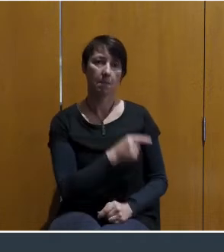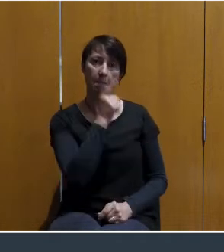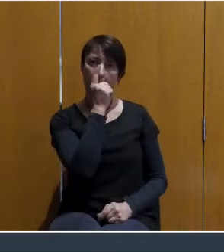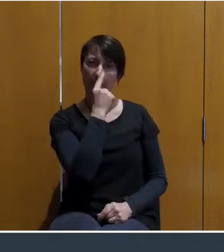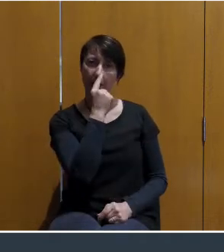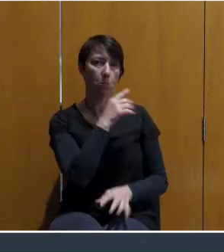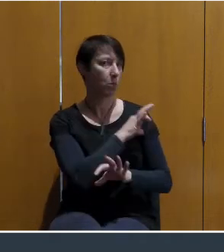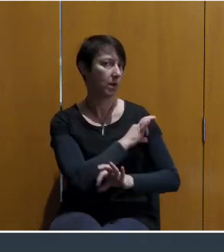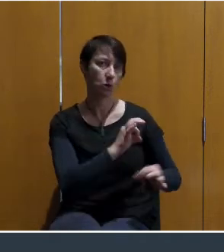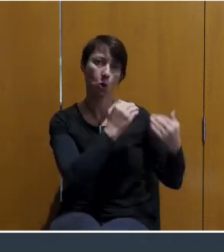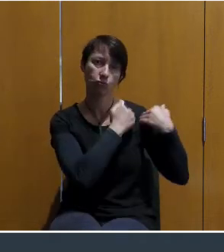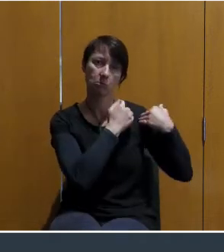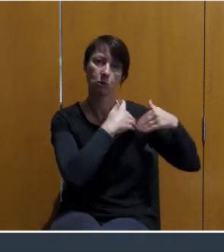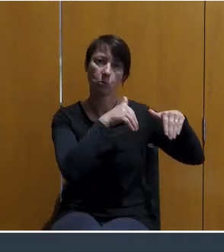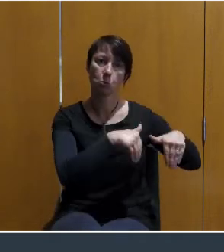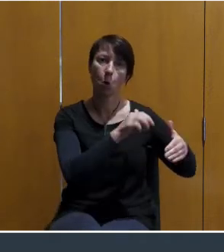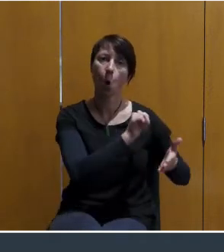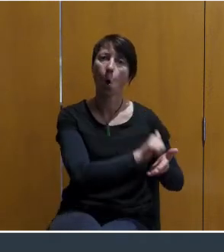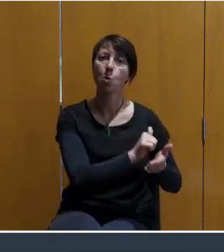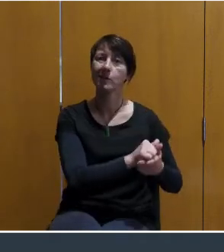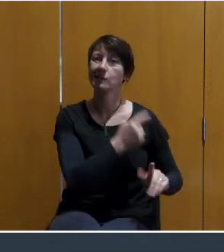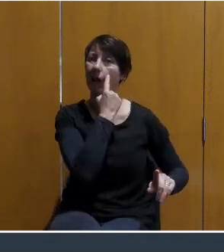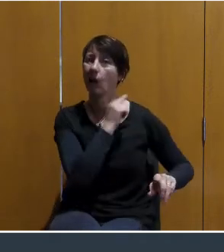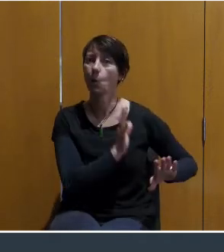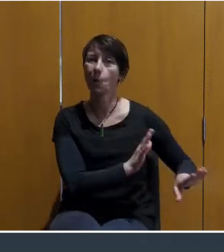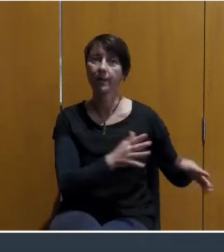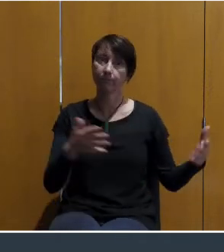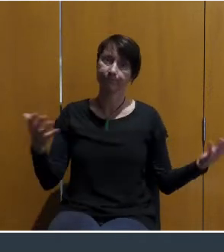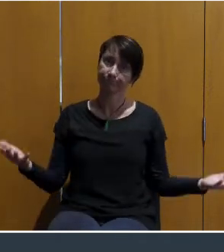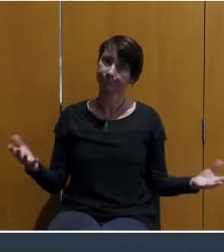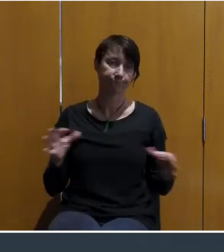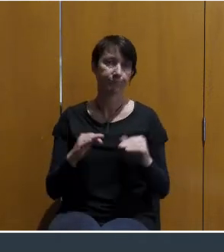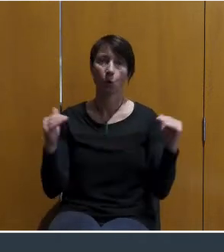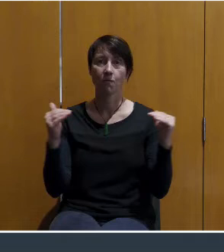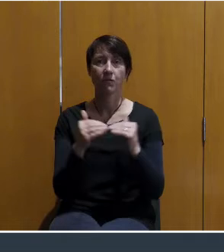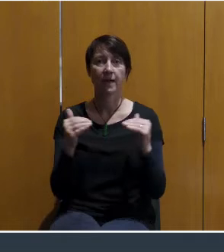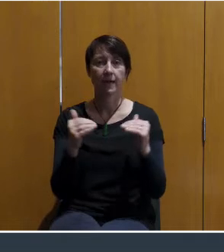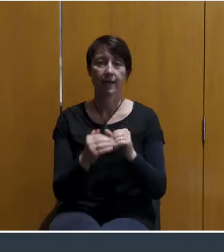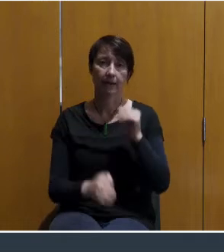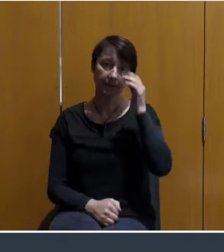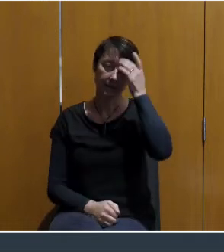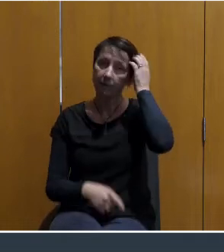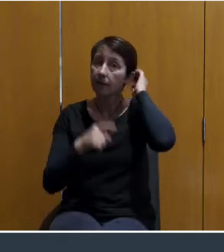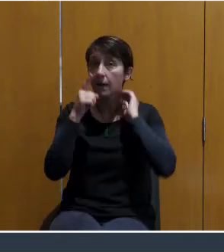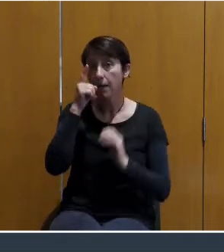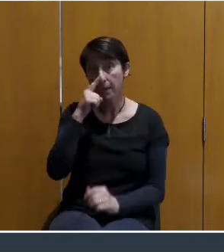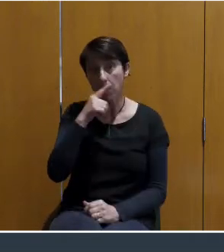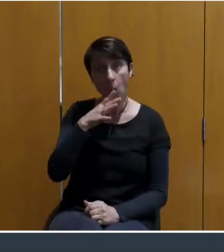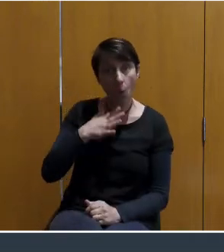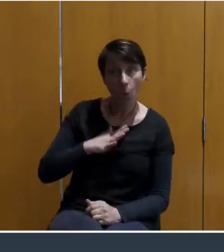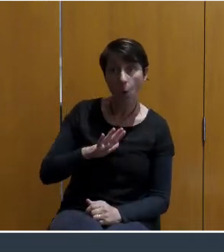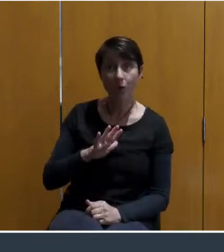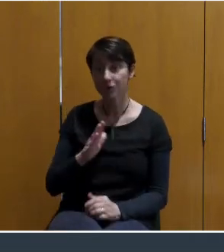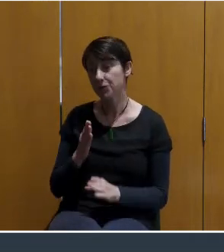restrictions on day-to-day life of being able to walk at your favourite spot just down the road or at your